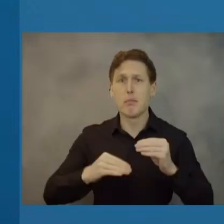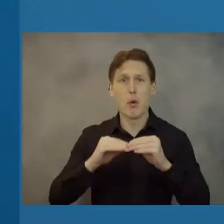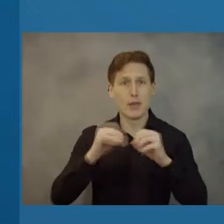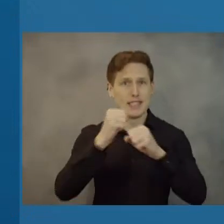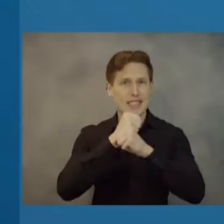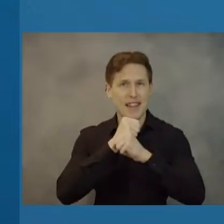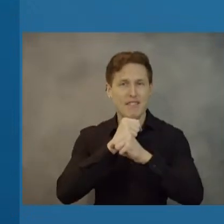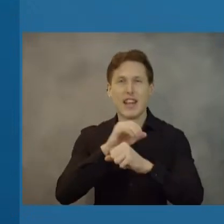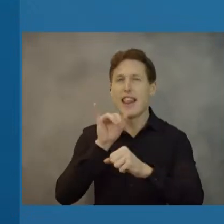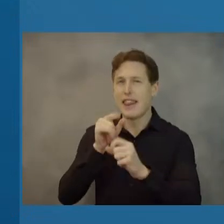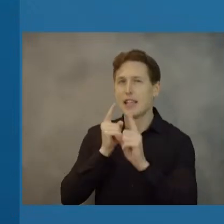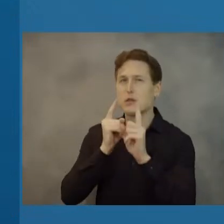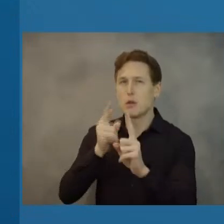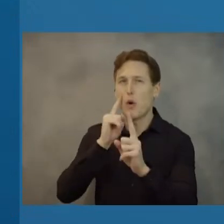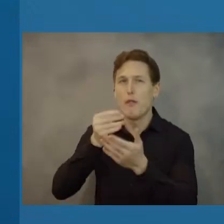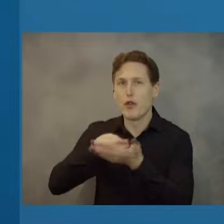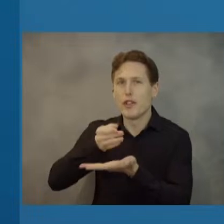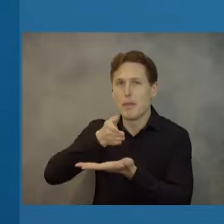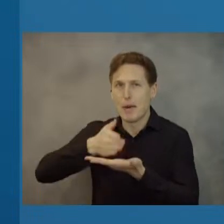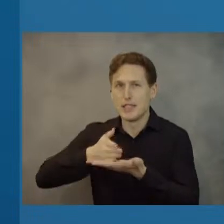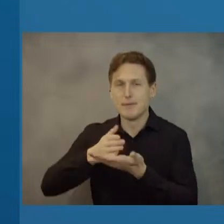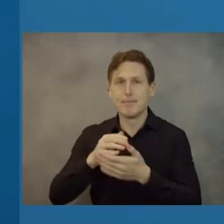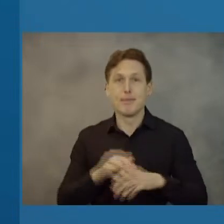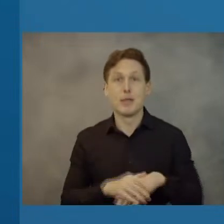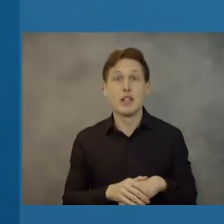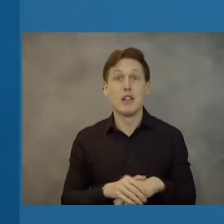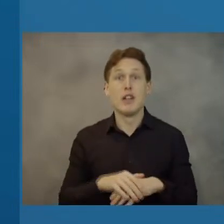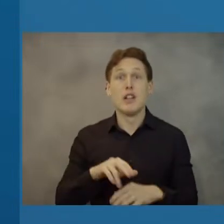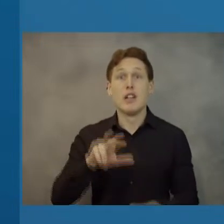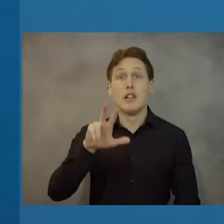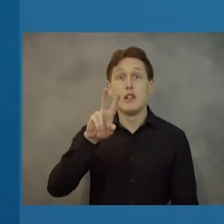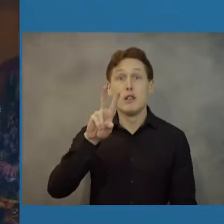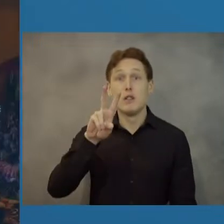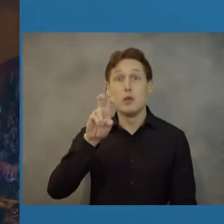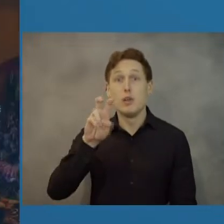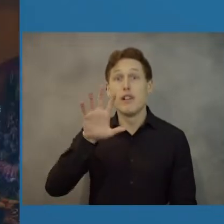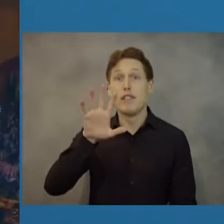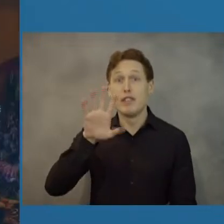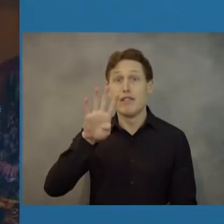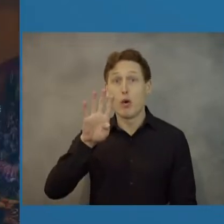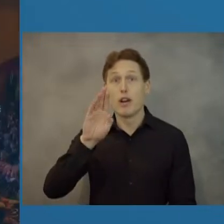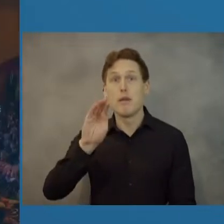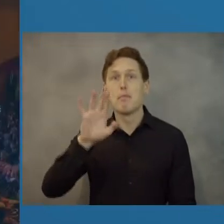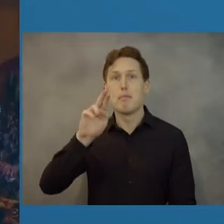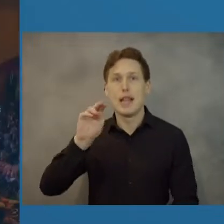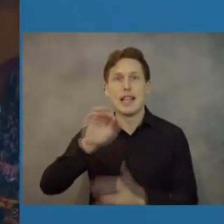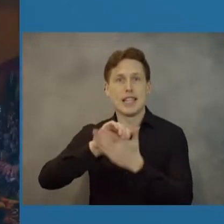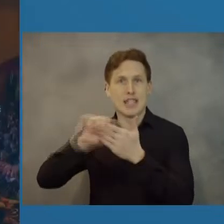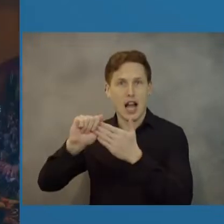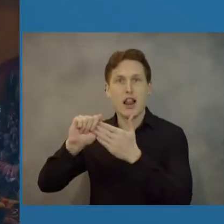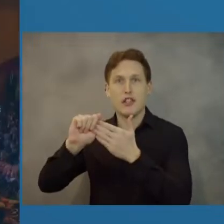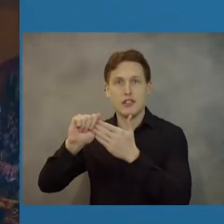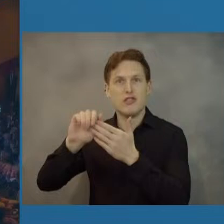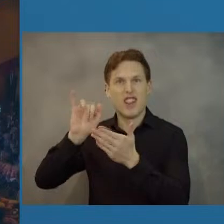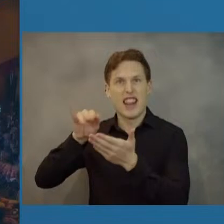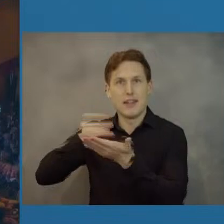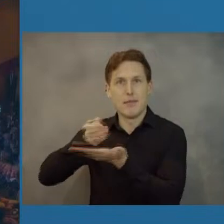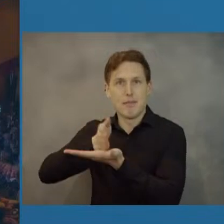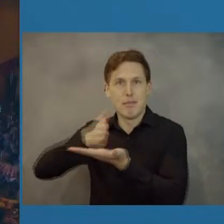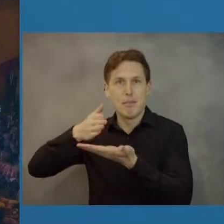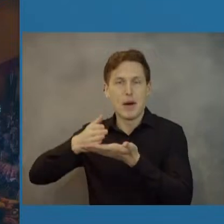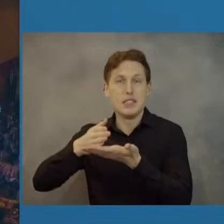The overall budget, the funds are $254 billion. We're maintaining record reserves to safeguard